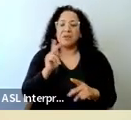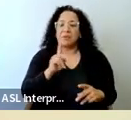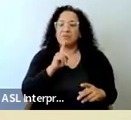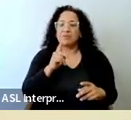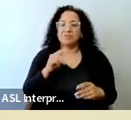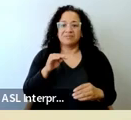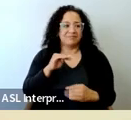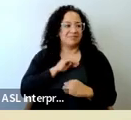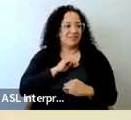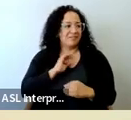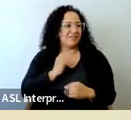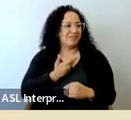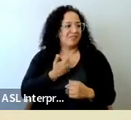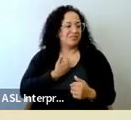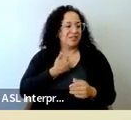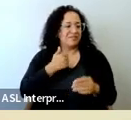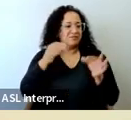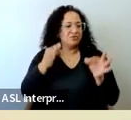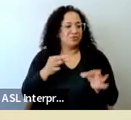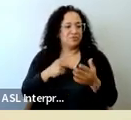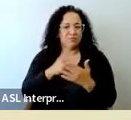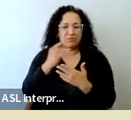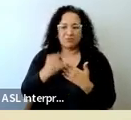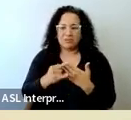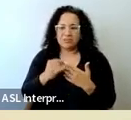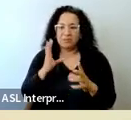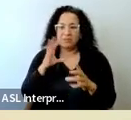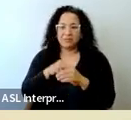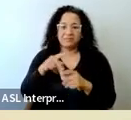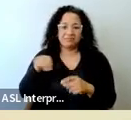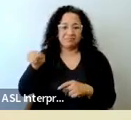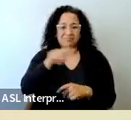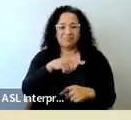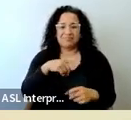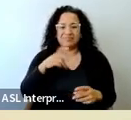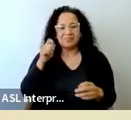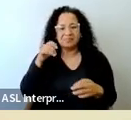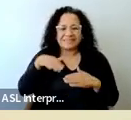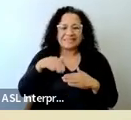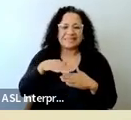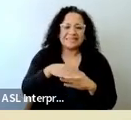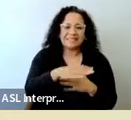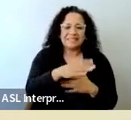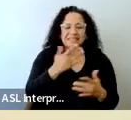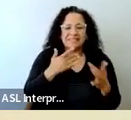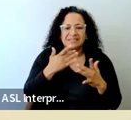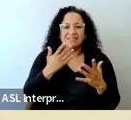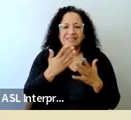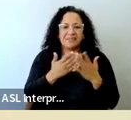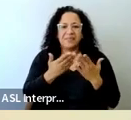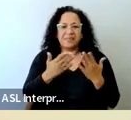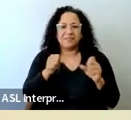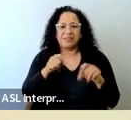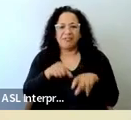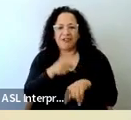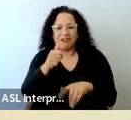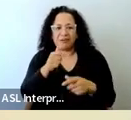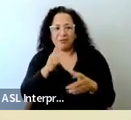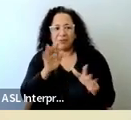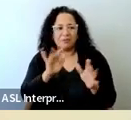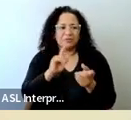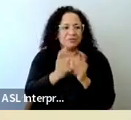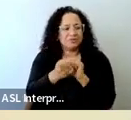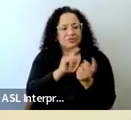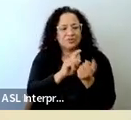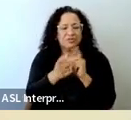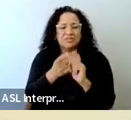Our self-determination project participants, it was bumpy and they, you know, things took longer and we would change things along